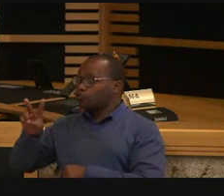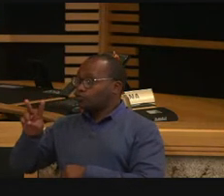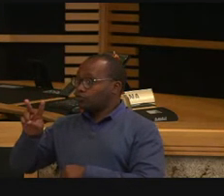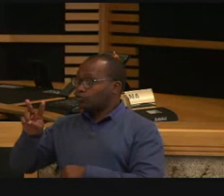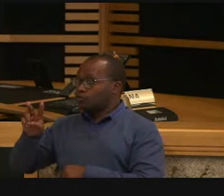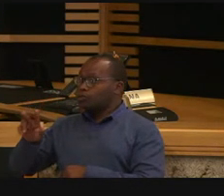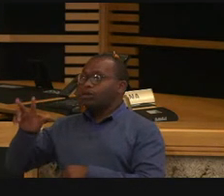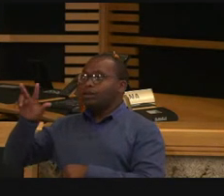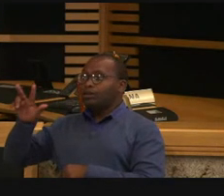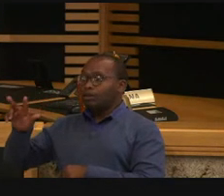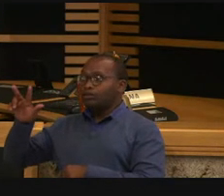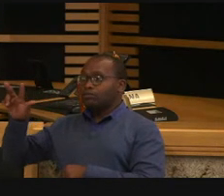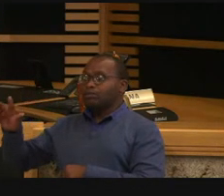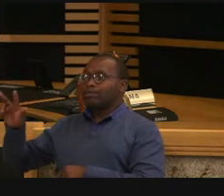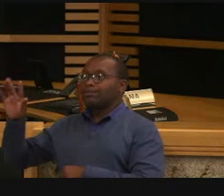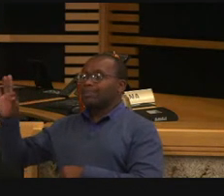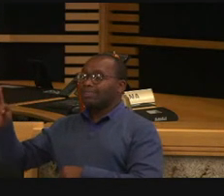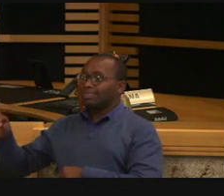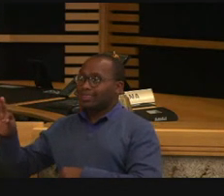at